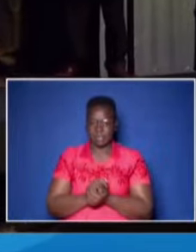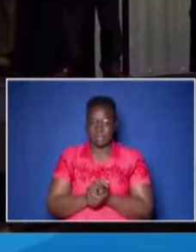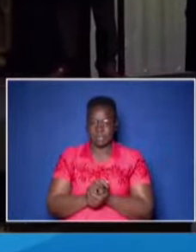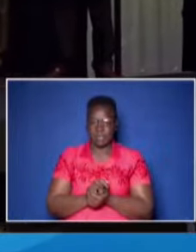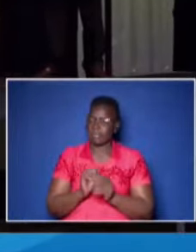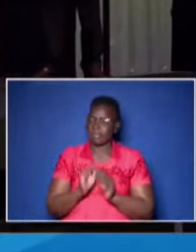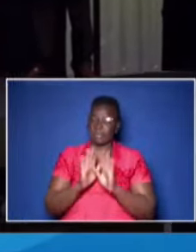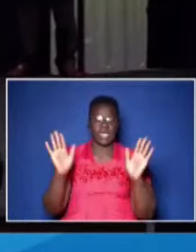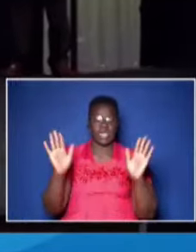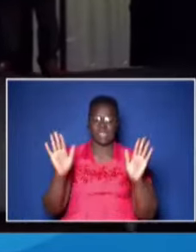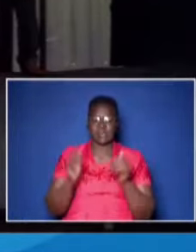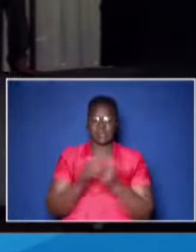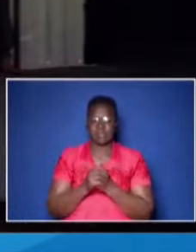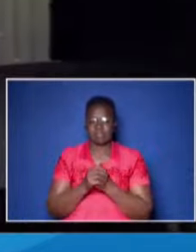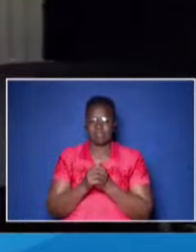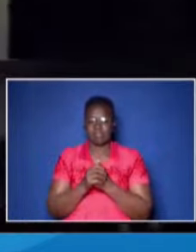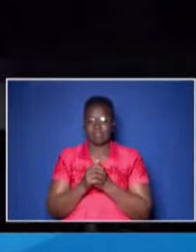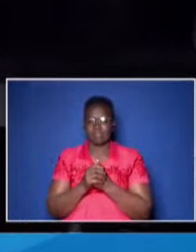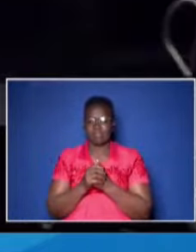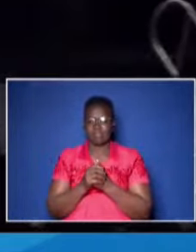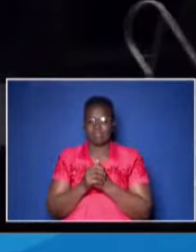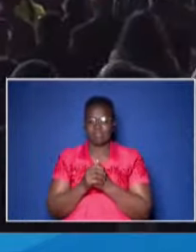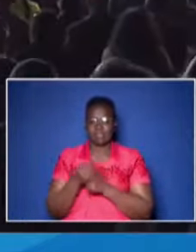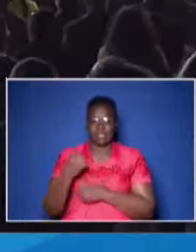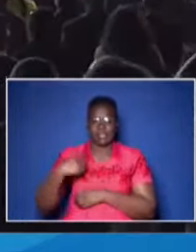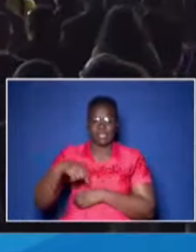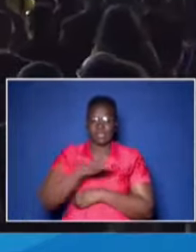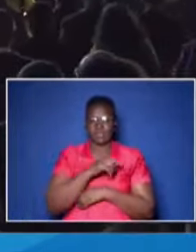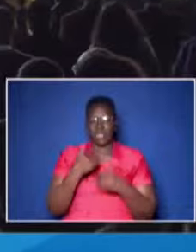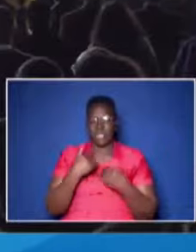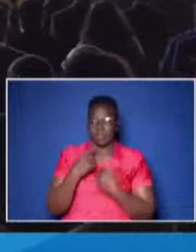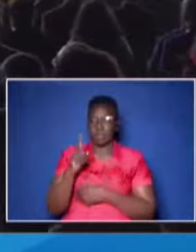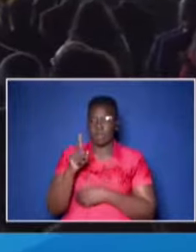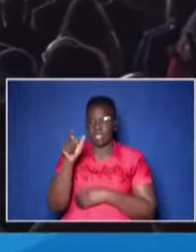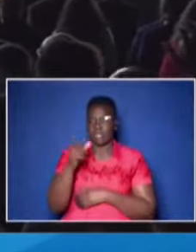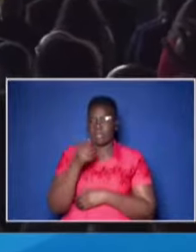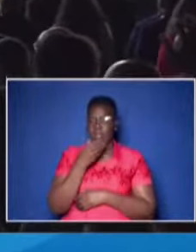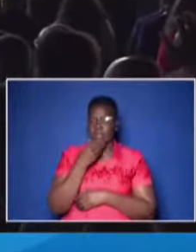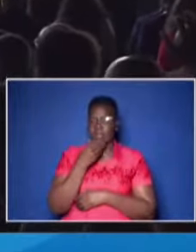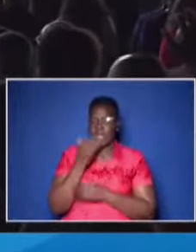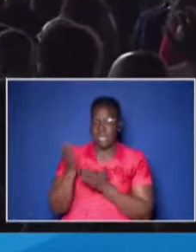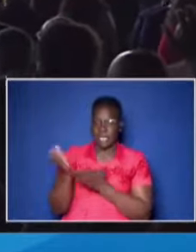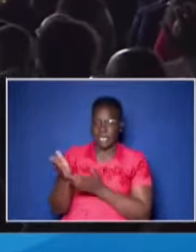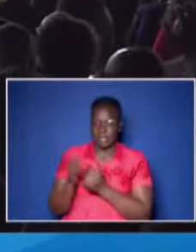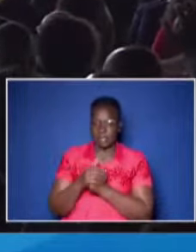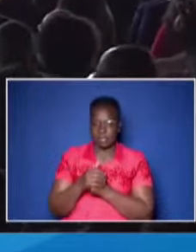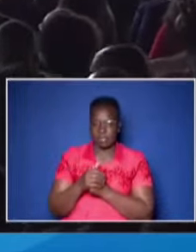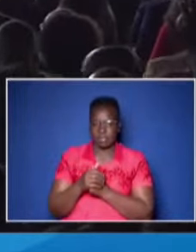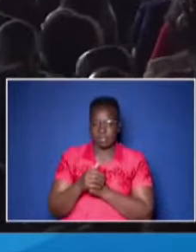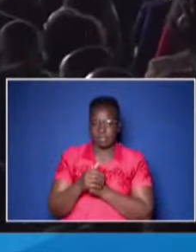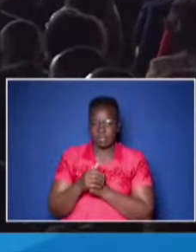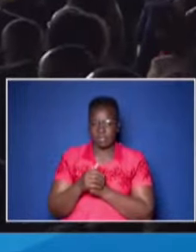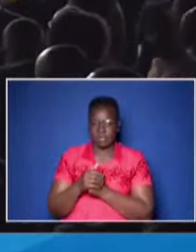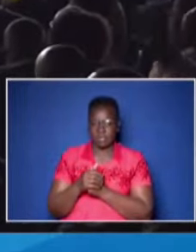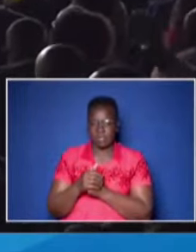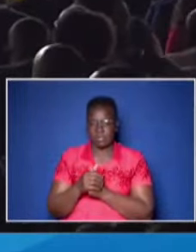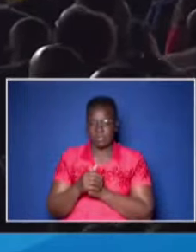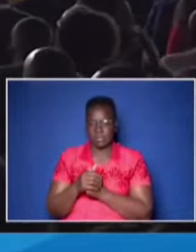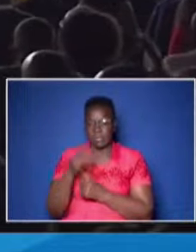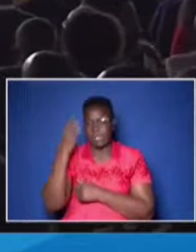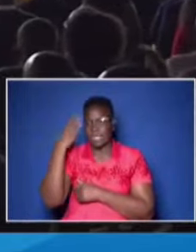that's it we have a man here I don't know what happened to him but